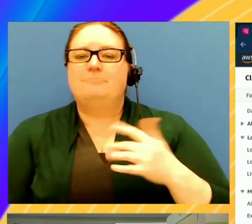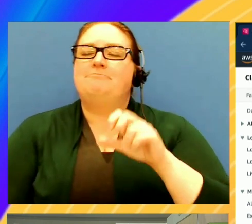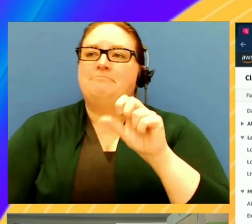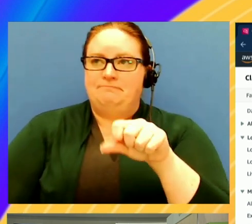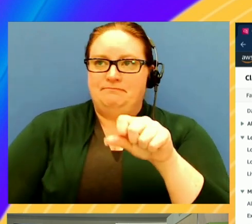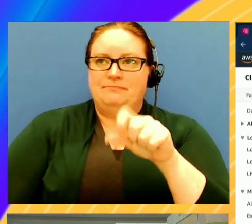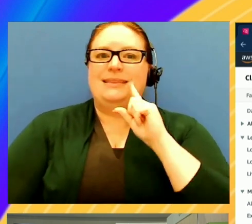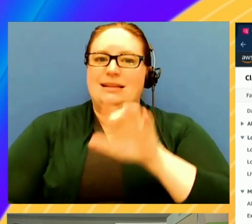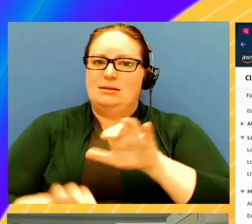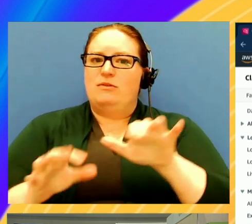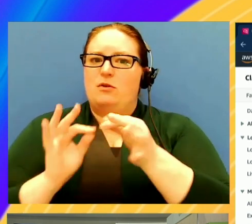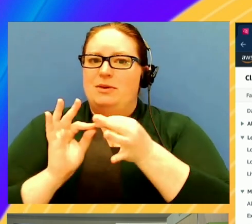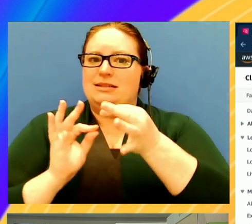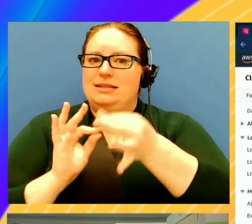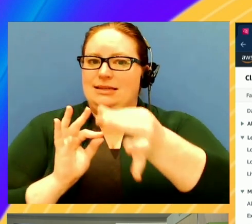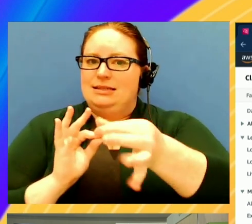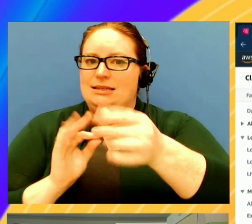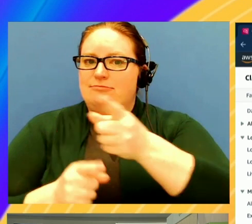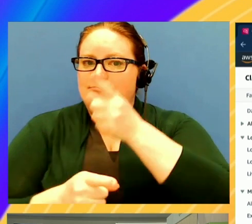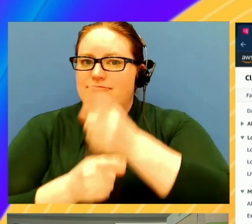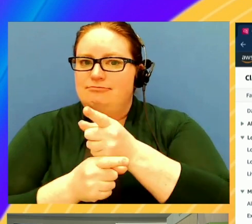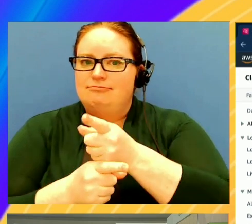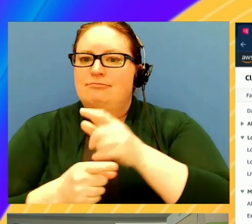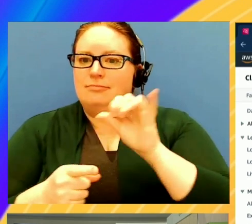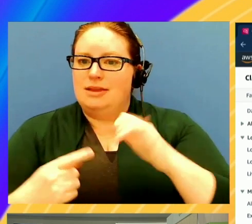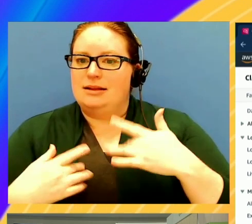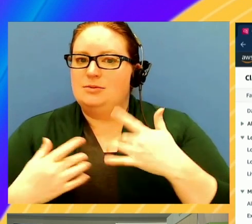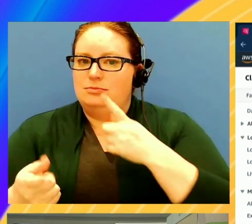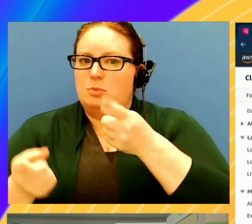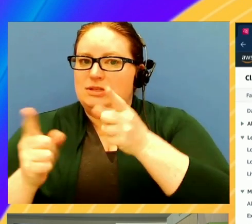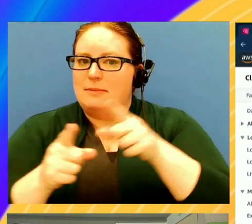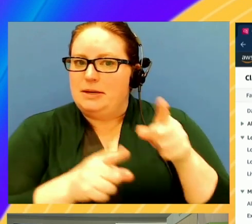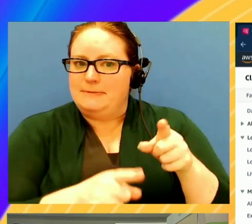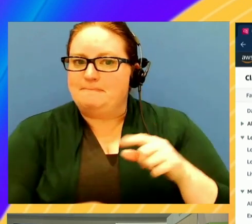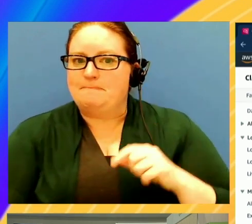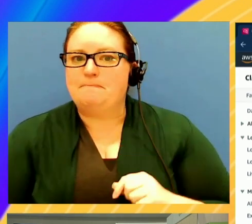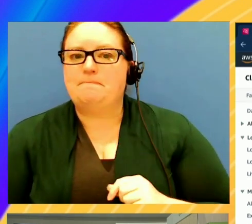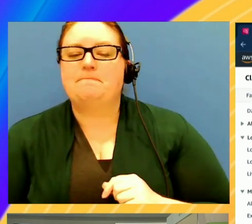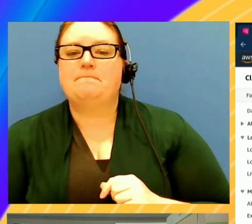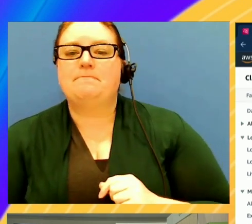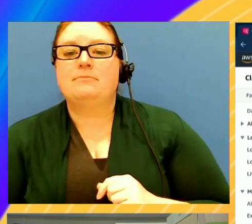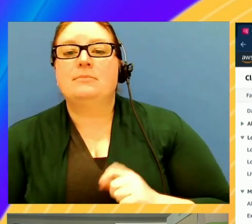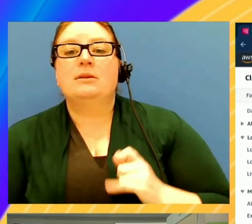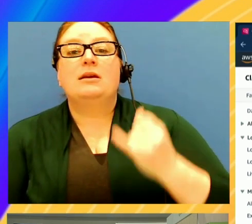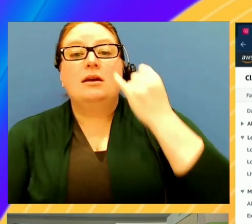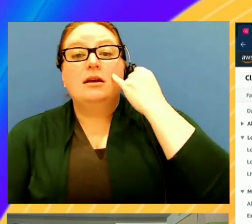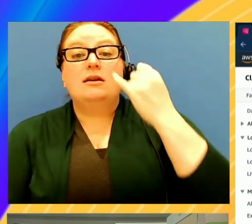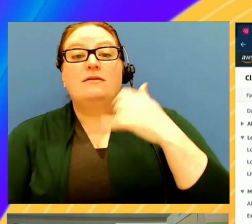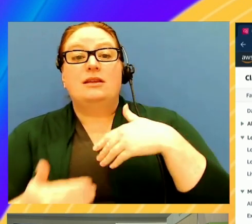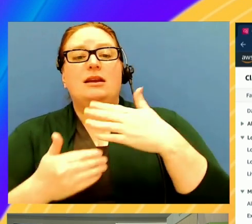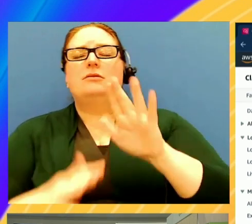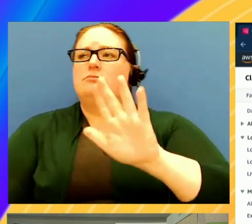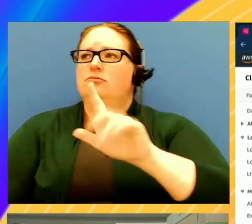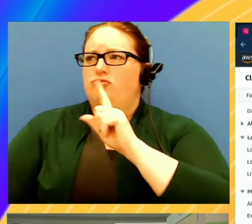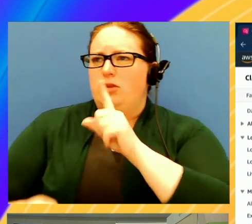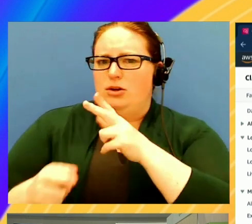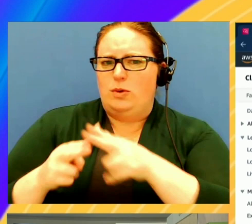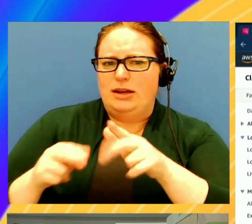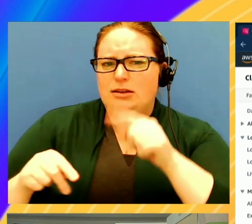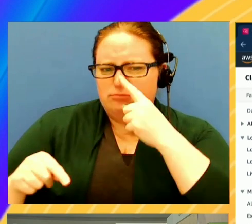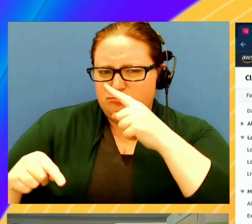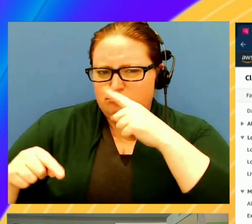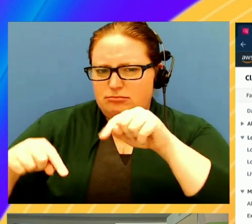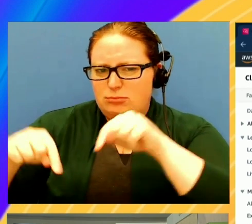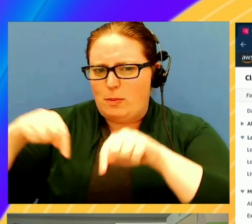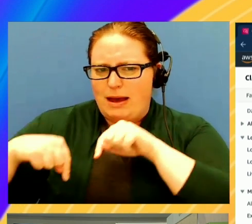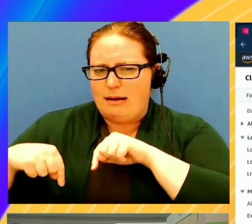performance latency. Yes, you are right. Yeah, and that's what it is. And if you scroll to the next tab. Actually, really quick, can you go back? Yeah, sure. Did